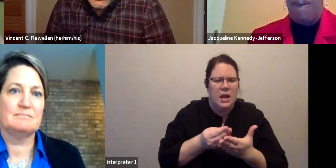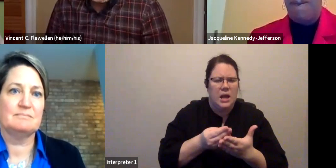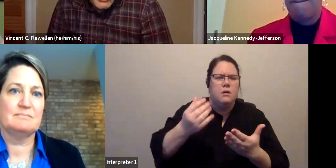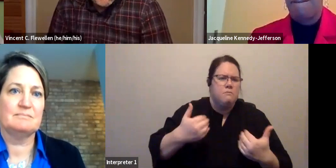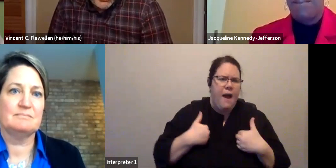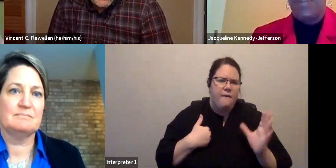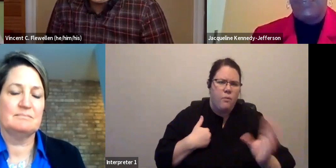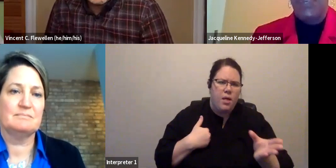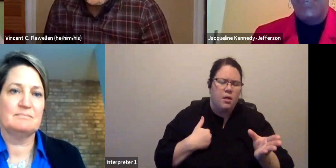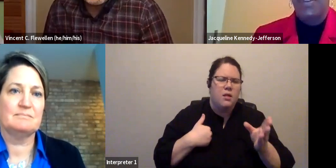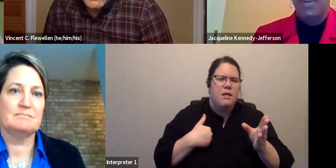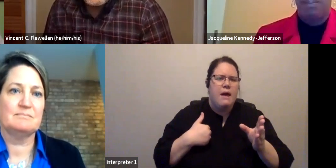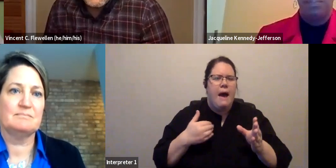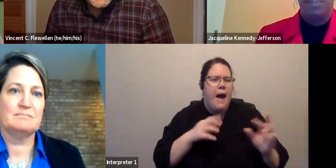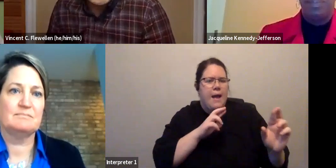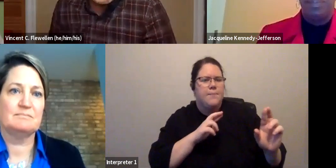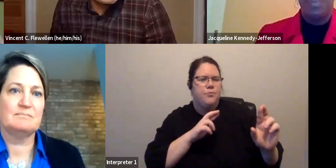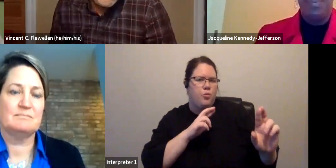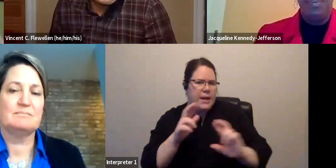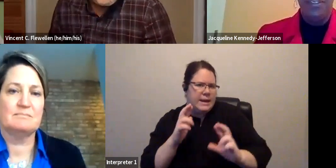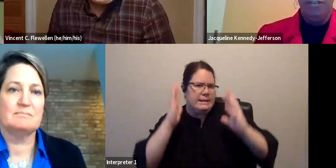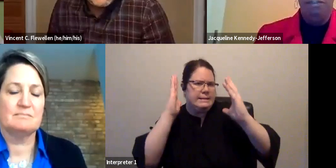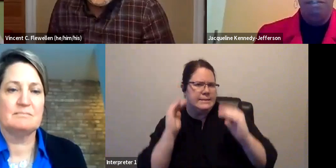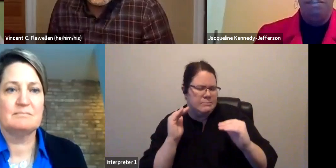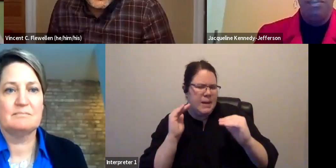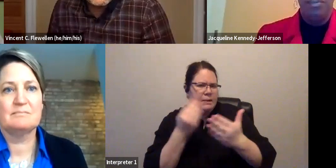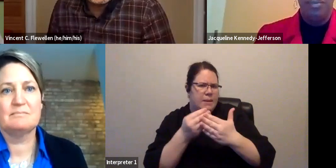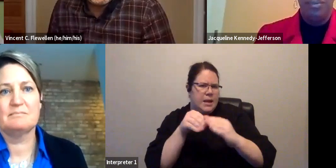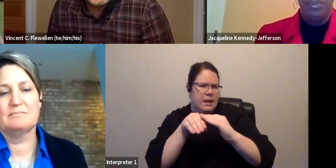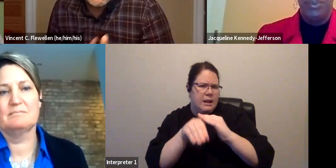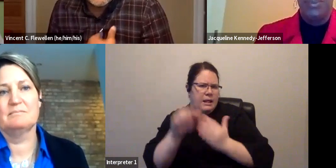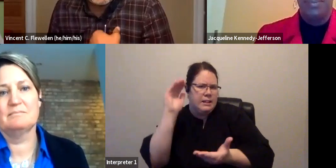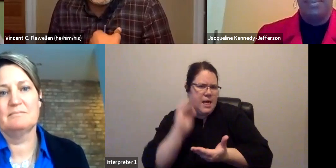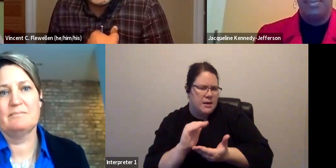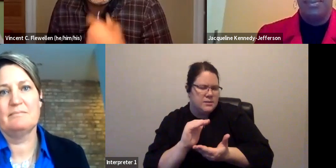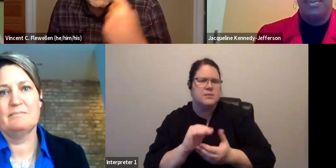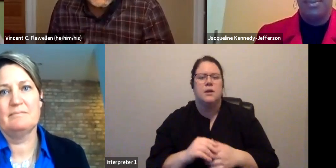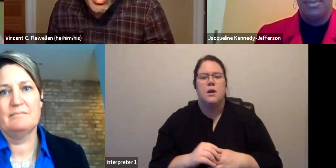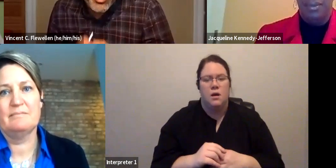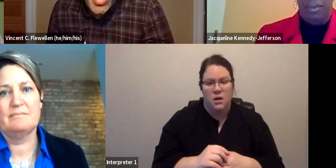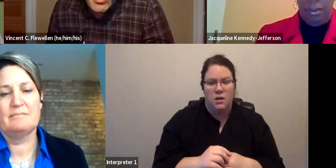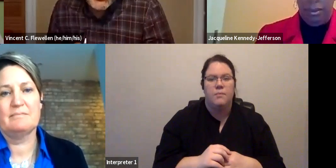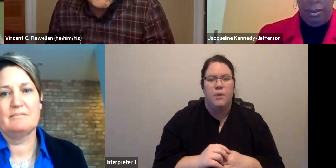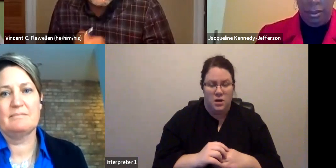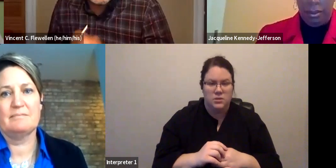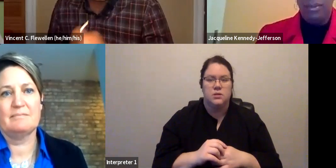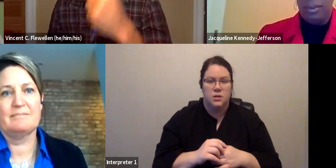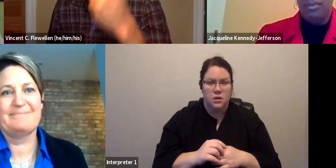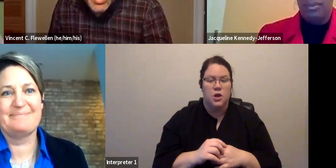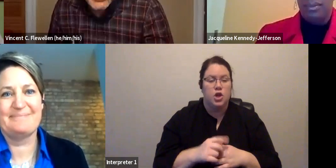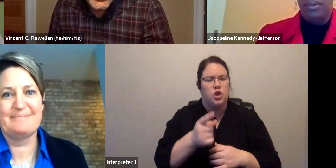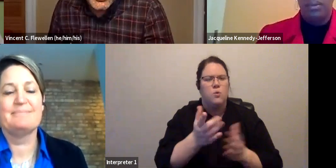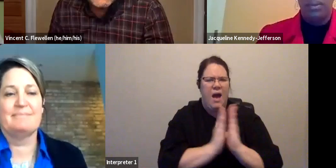I anticipate it, but I think now more than ever, they have made us, you talk about what stake in the ground I have. I think